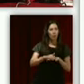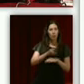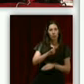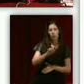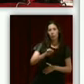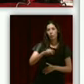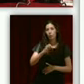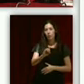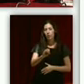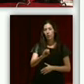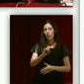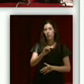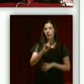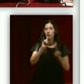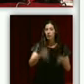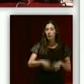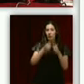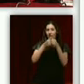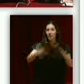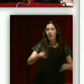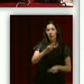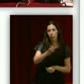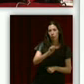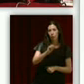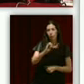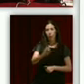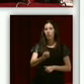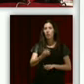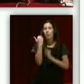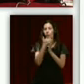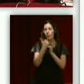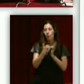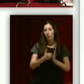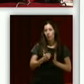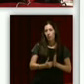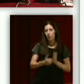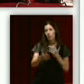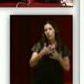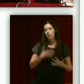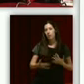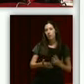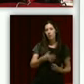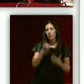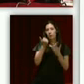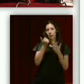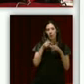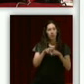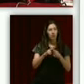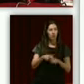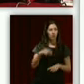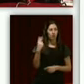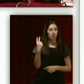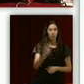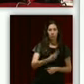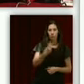whether, if they comply with the WCAG 2.0 and